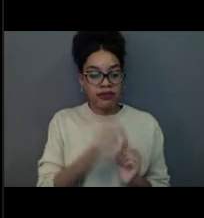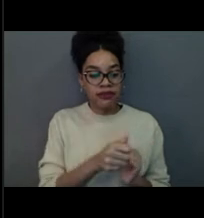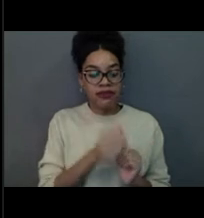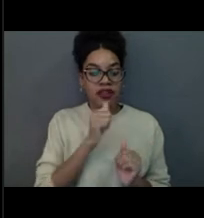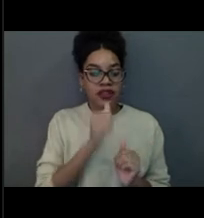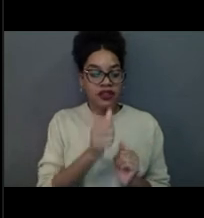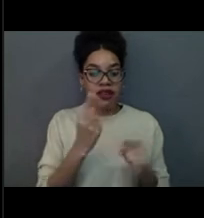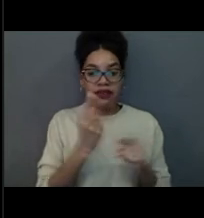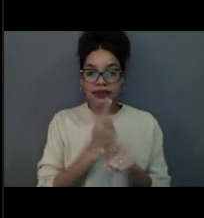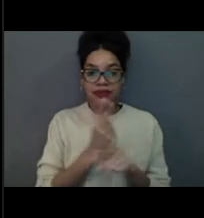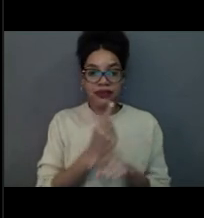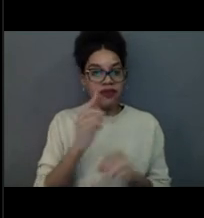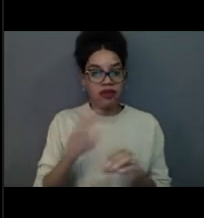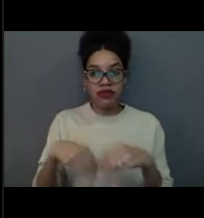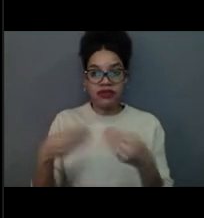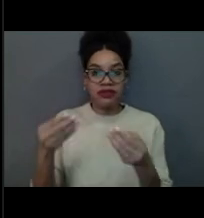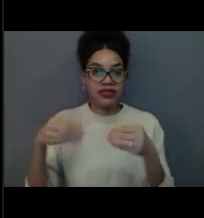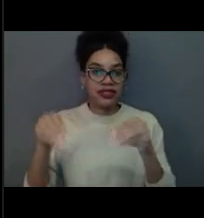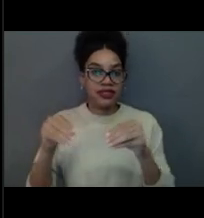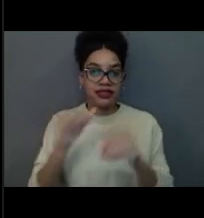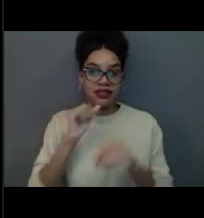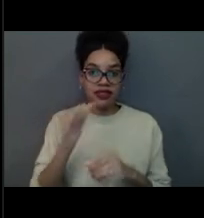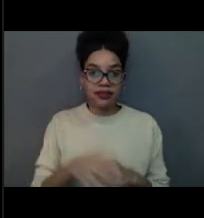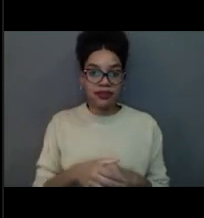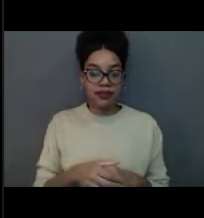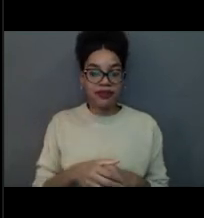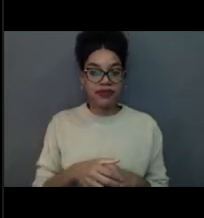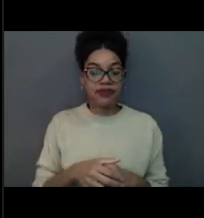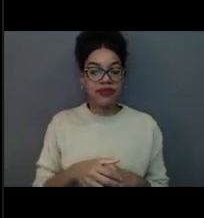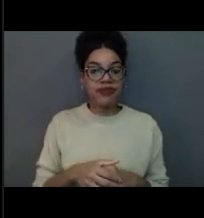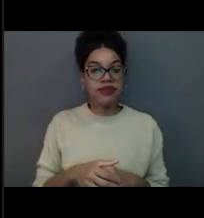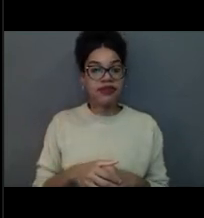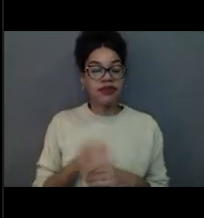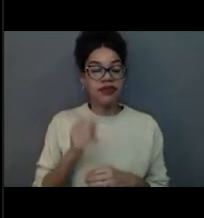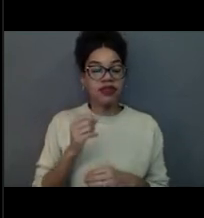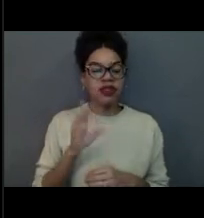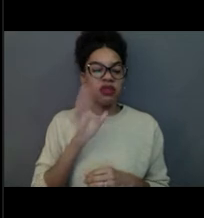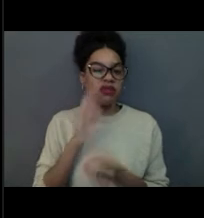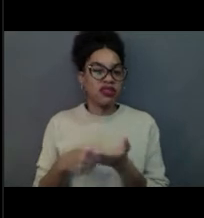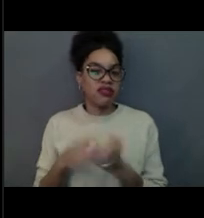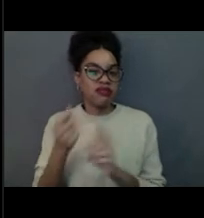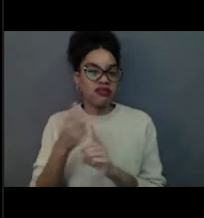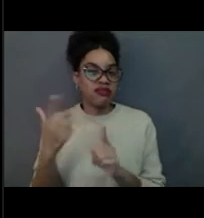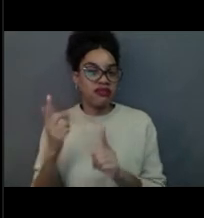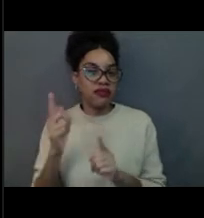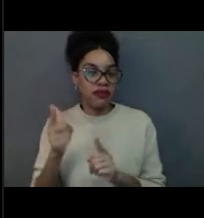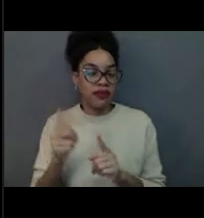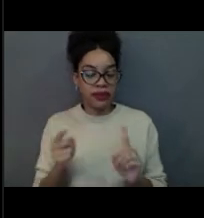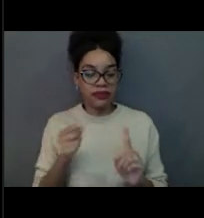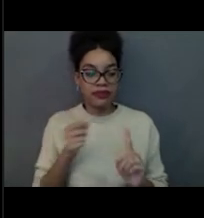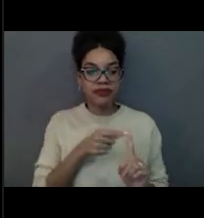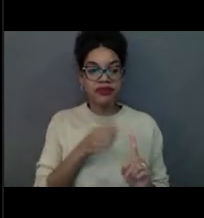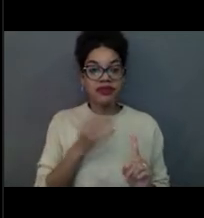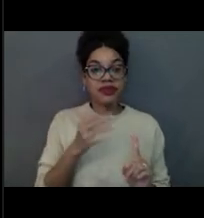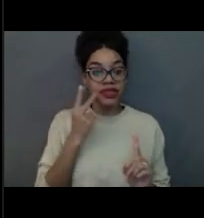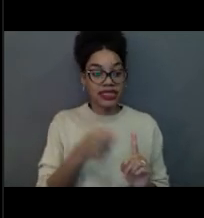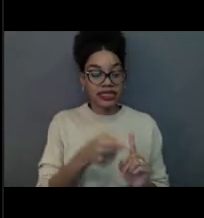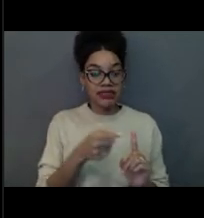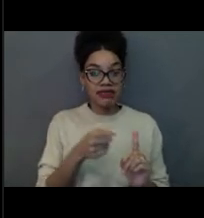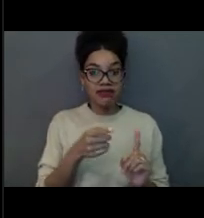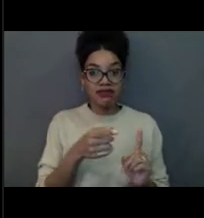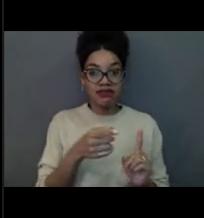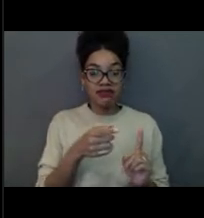So if we're looking at a product, and we're going to talk about this shortly here, and it is decomposed at such a